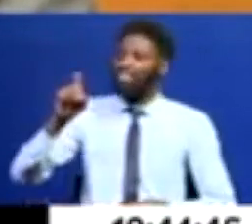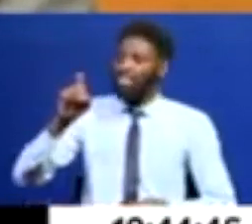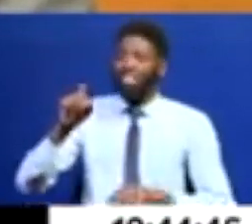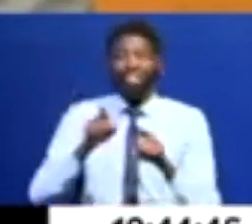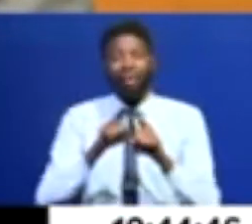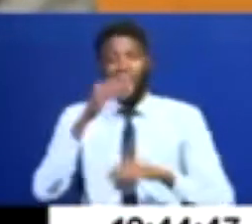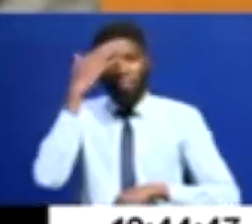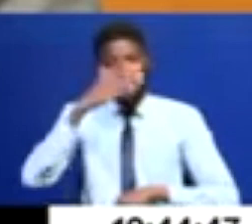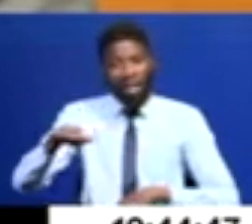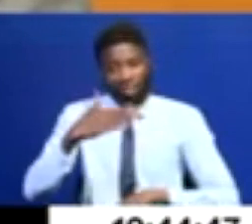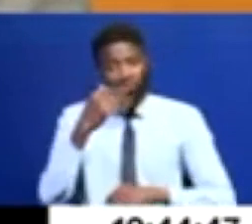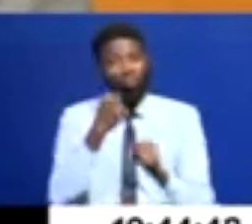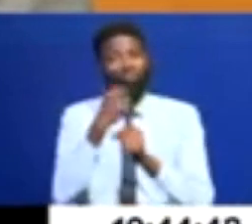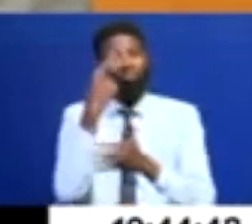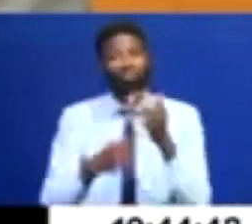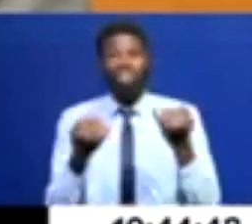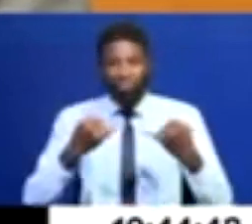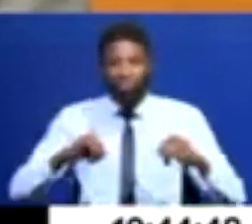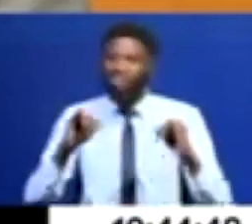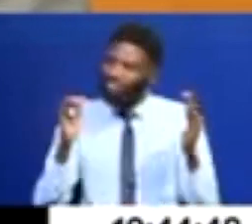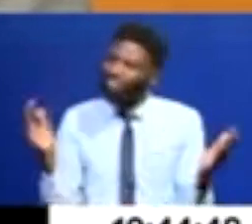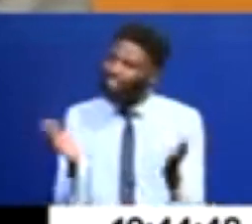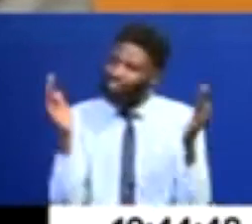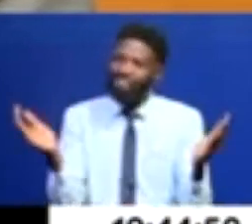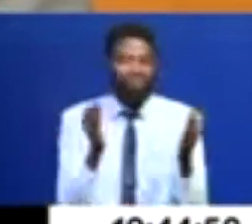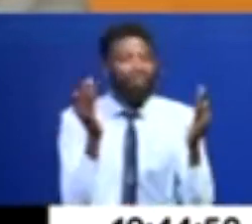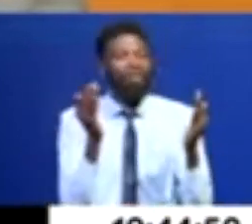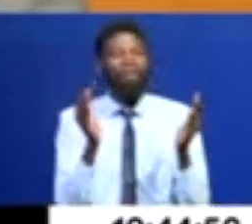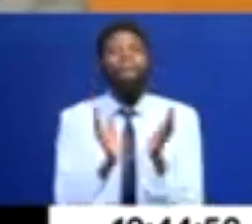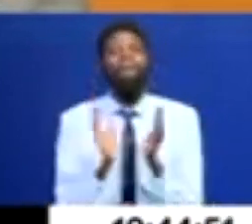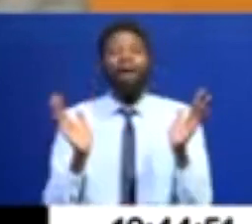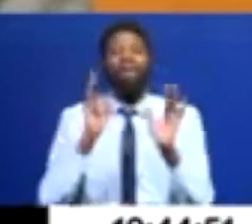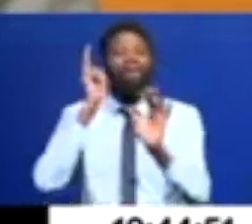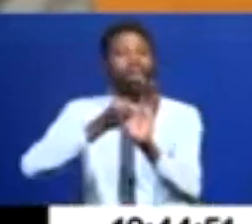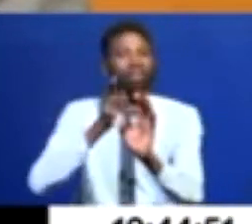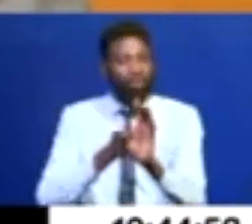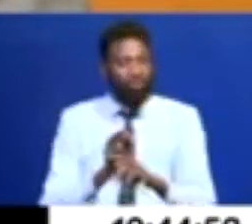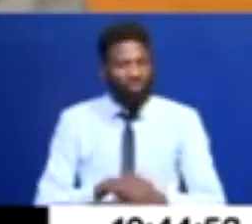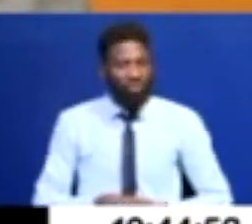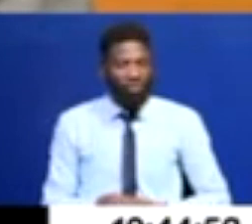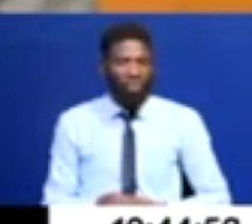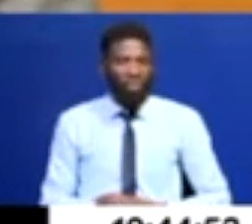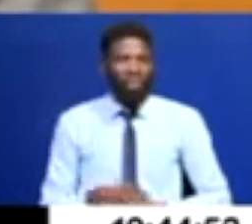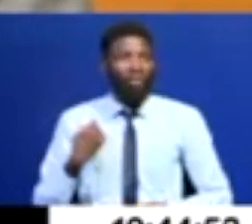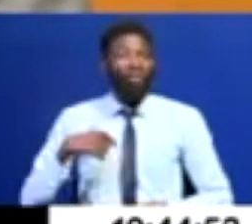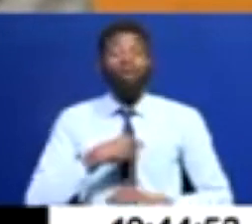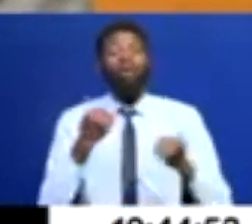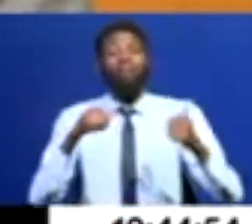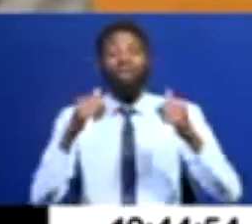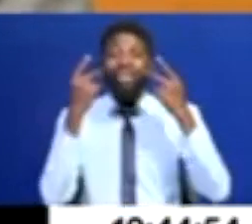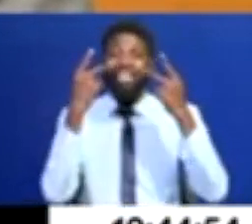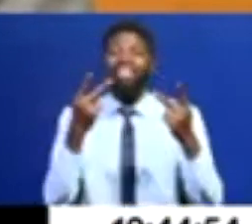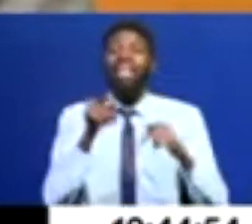promoted, they have tried as much as possible to encourage public participation. What we are yet to see is this so-called public participation,